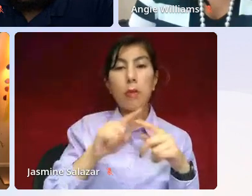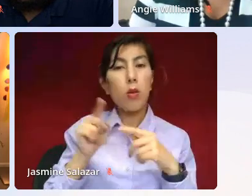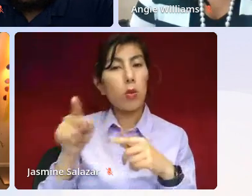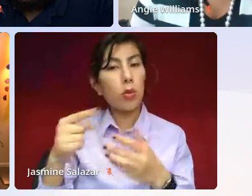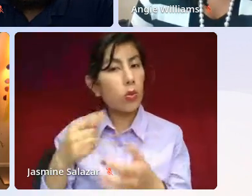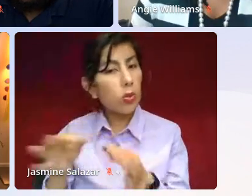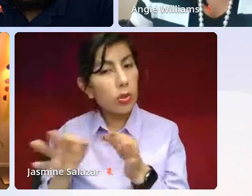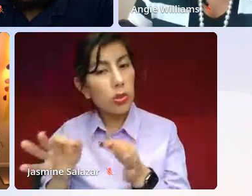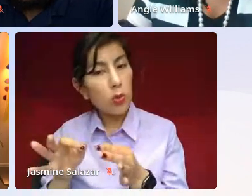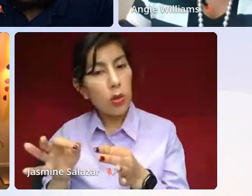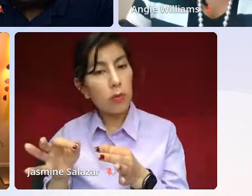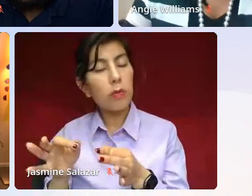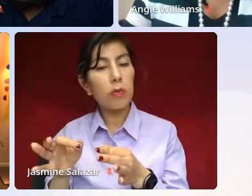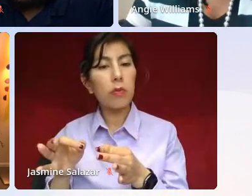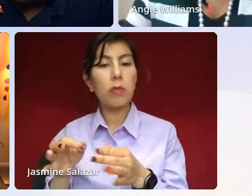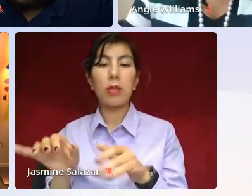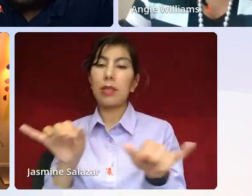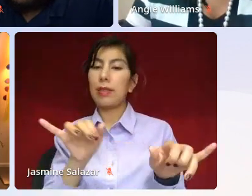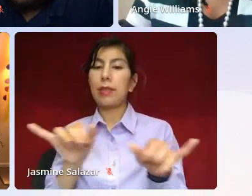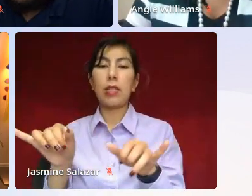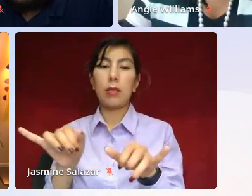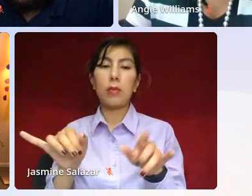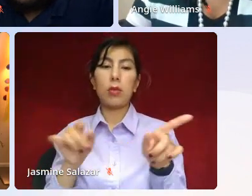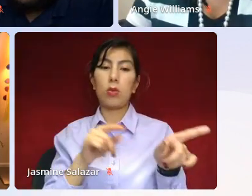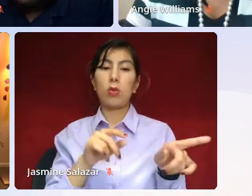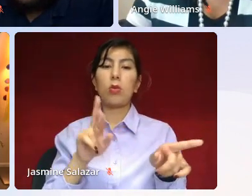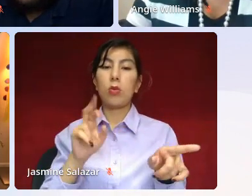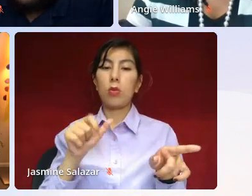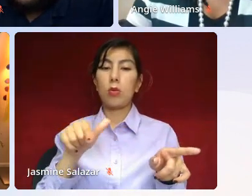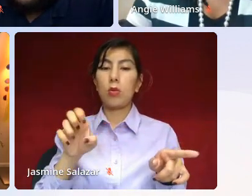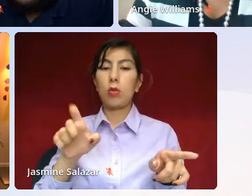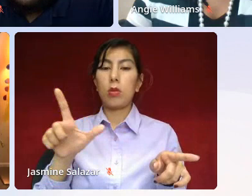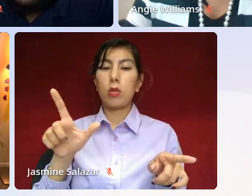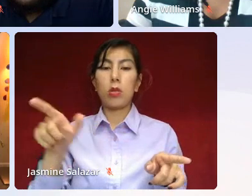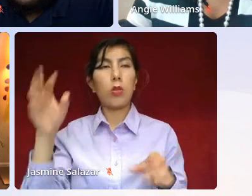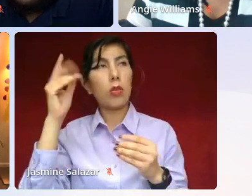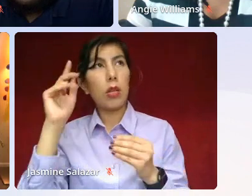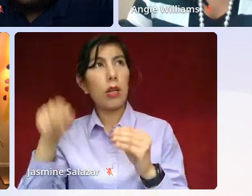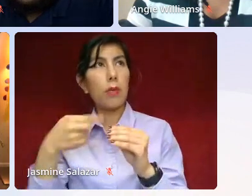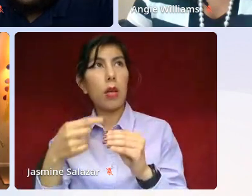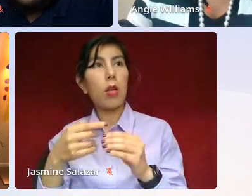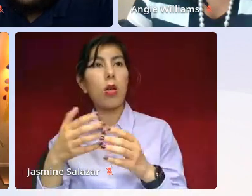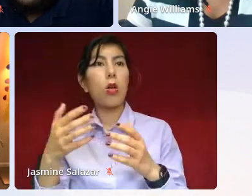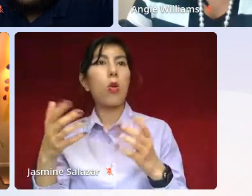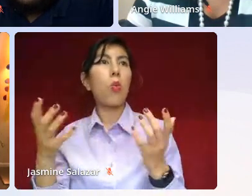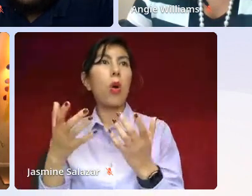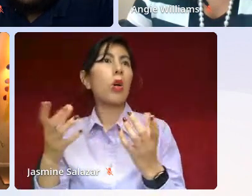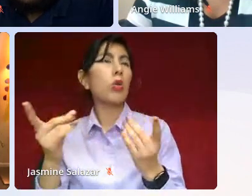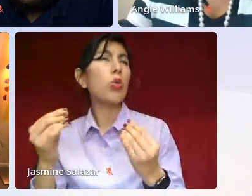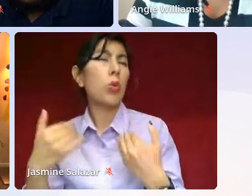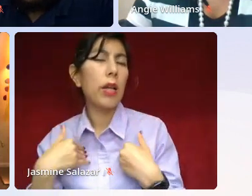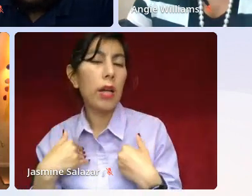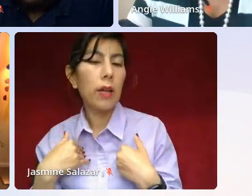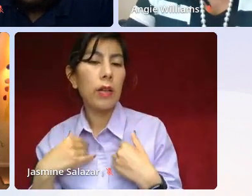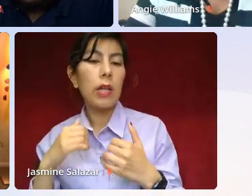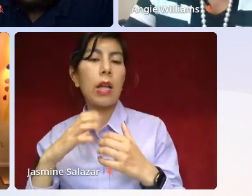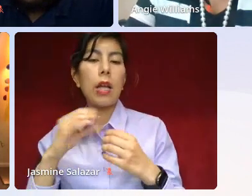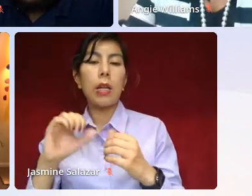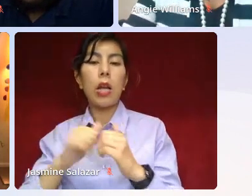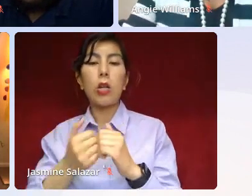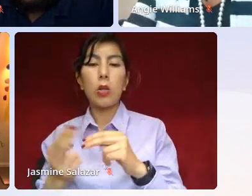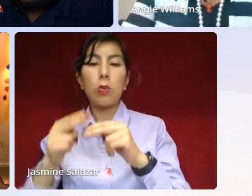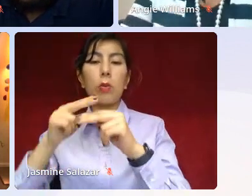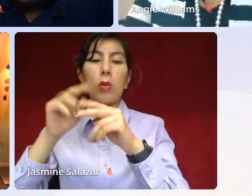described is similar to Raquel, that you thought about. So, what do we have, and how do we build on